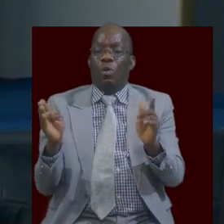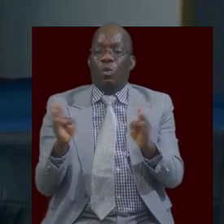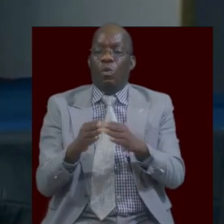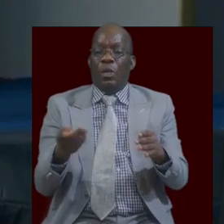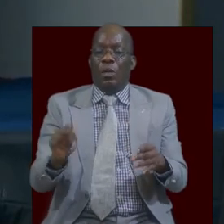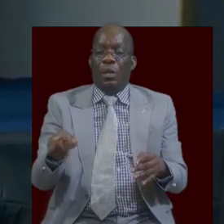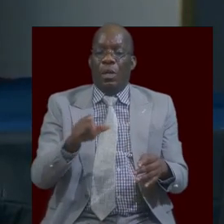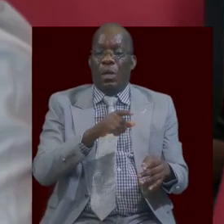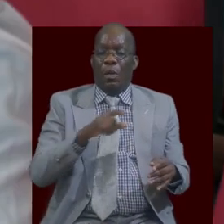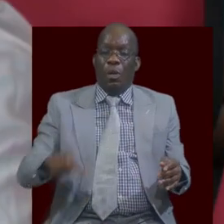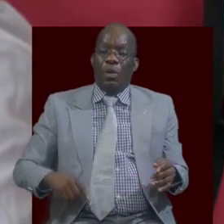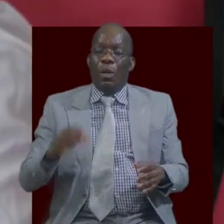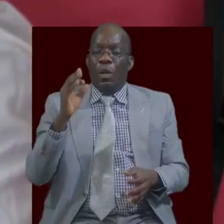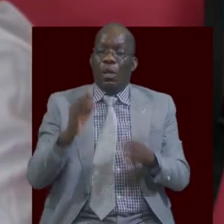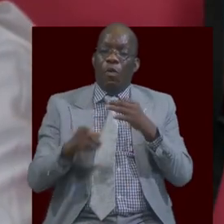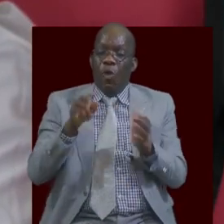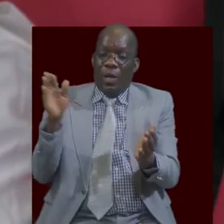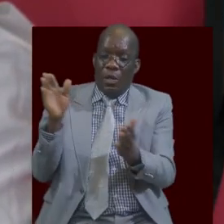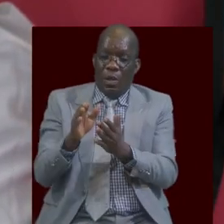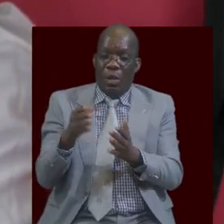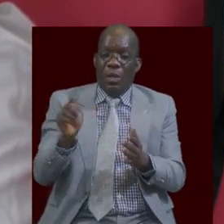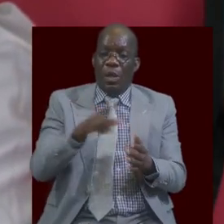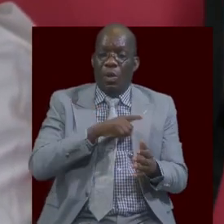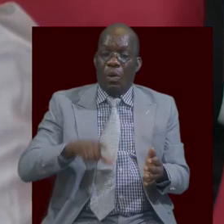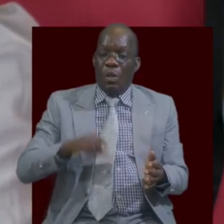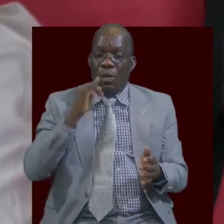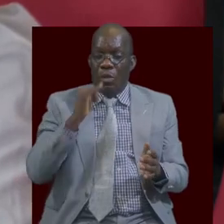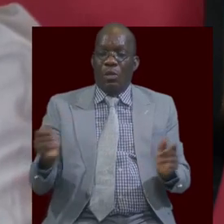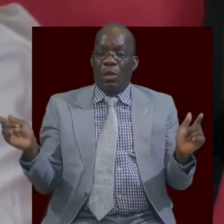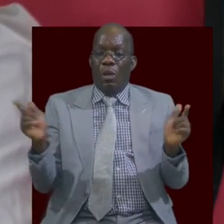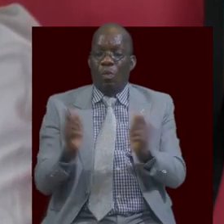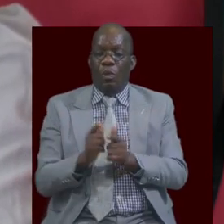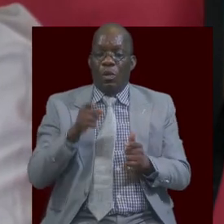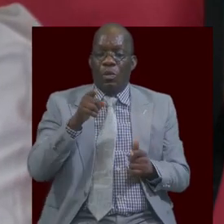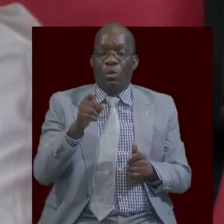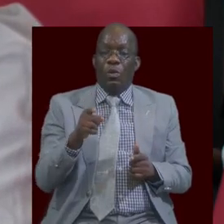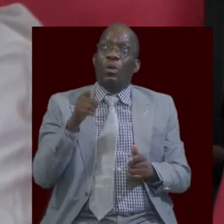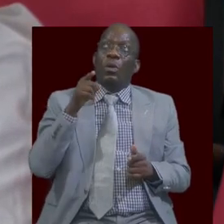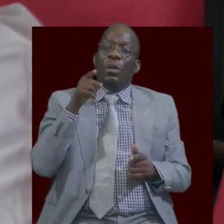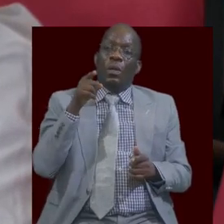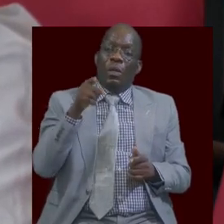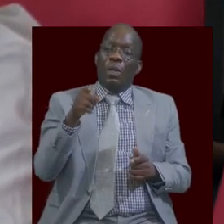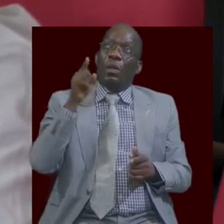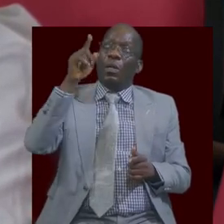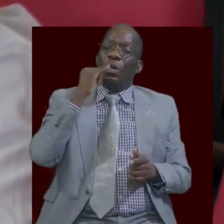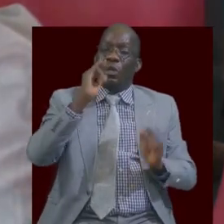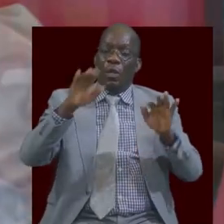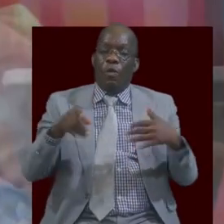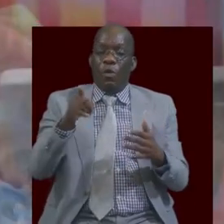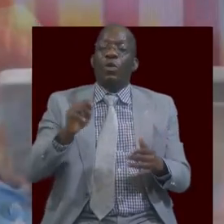you're the least, the Lord is lifting you up. And he's giving you